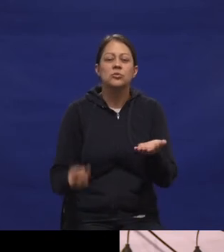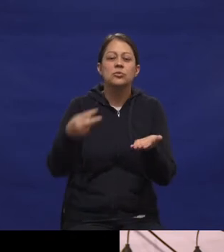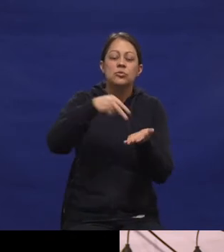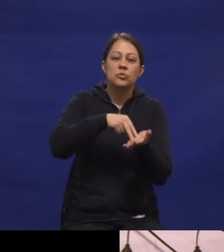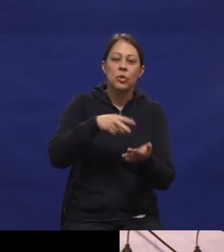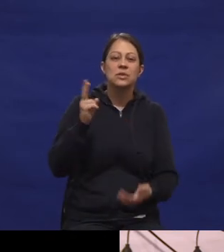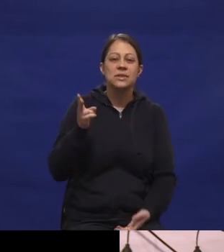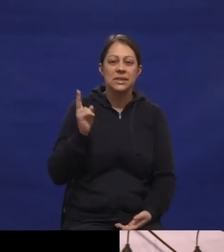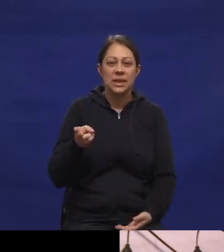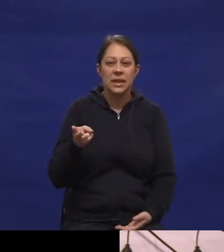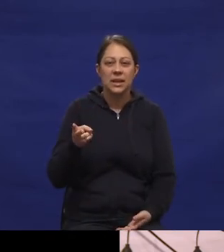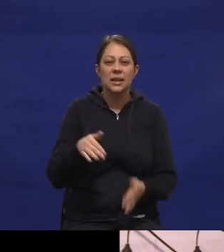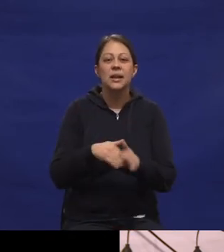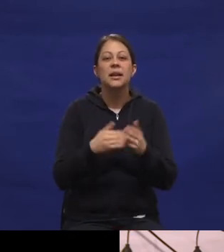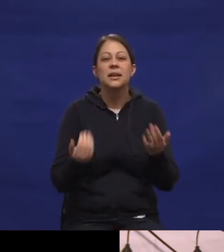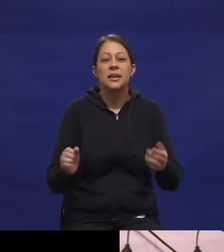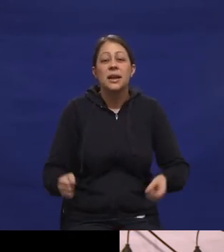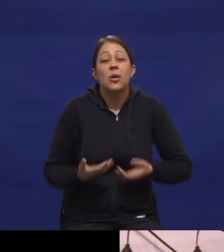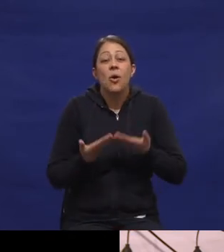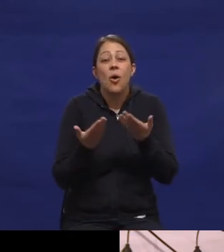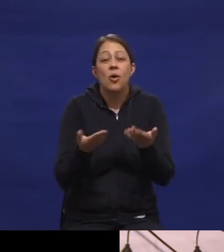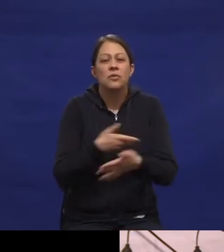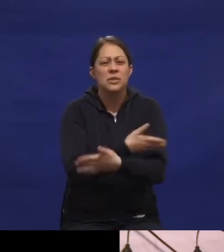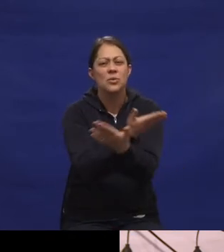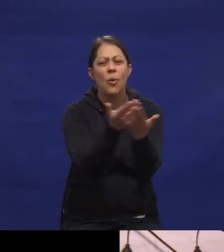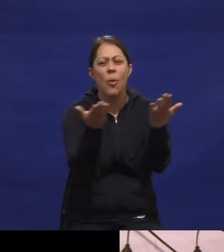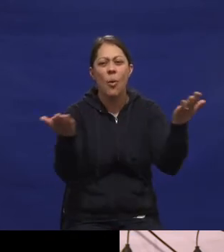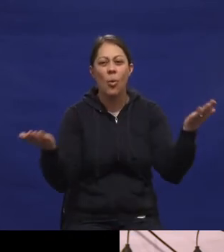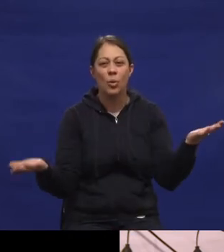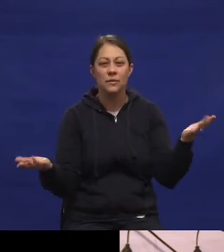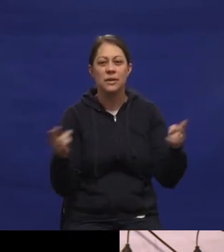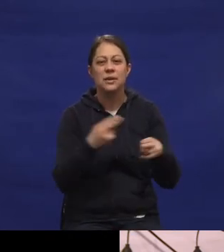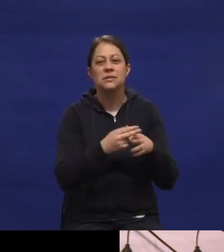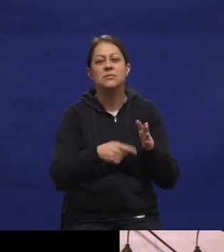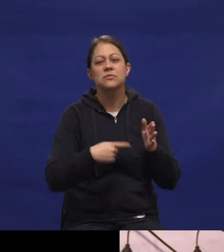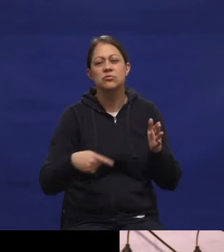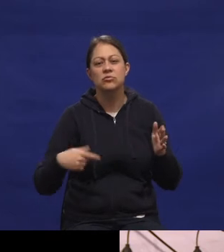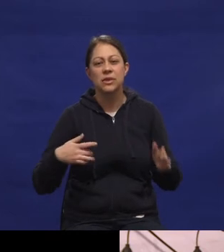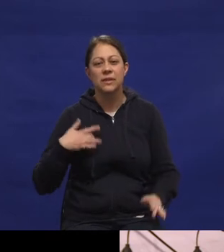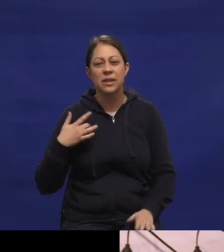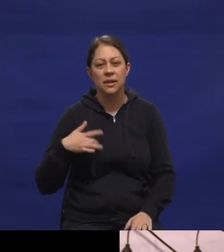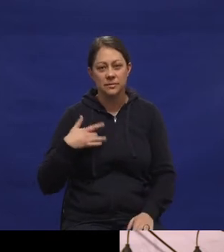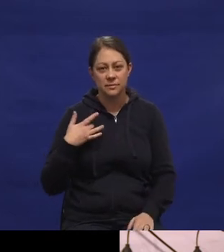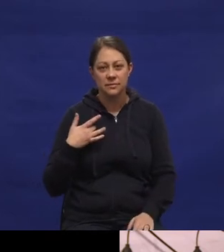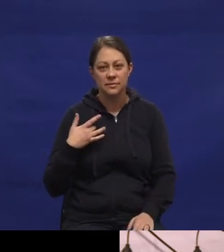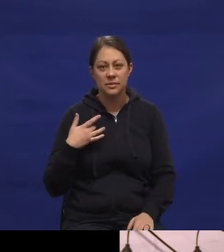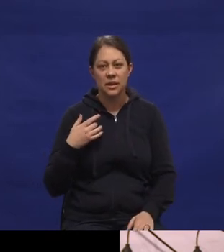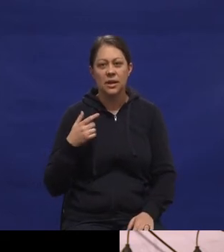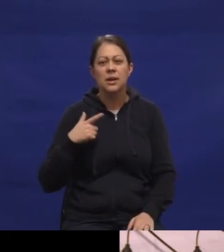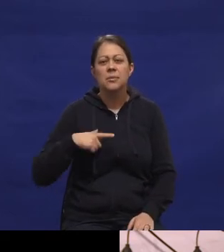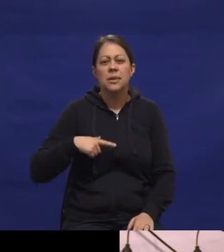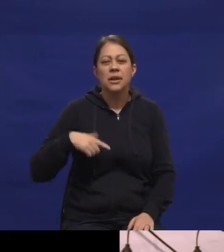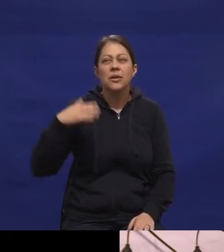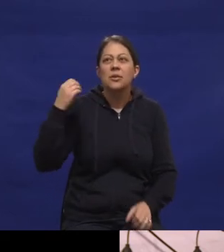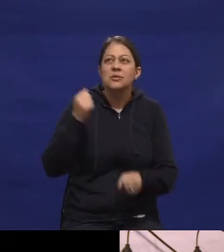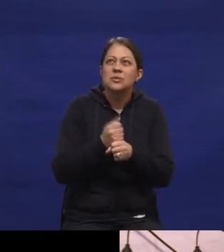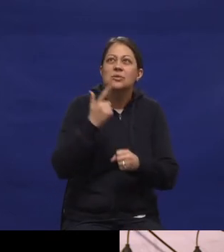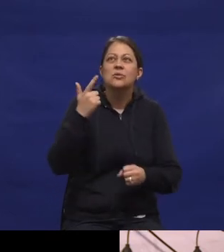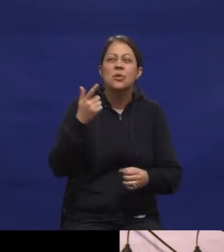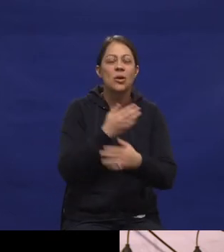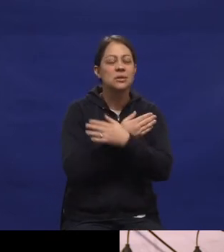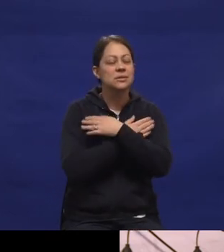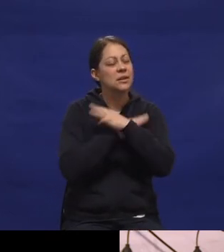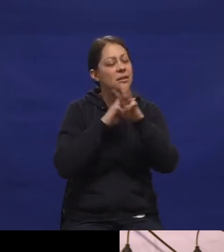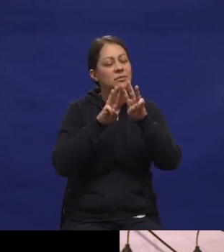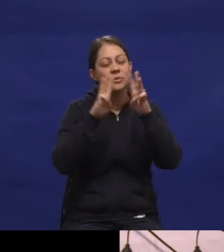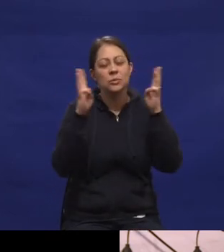dead, and now offers to every man and every woman eternal life. For God so loved the world that